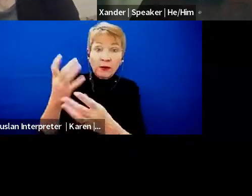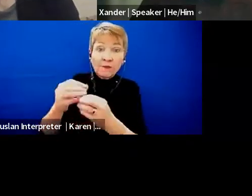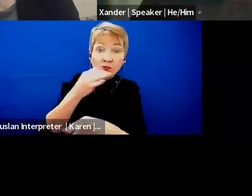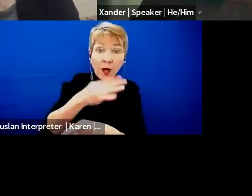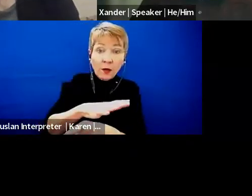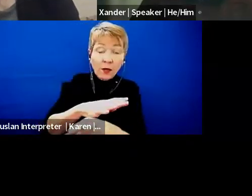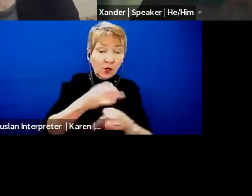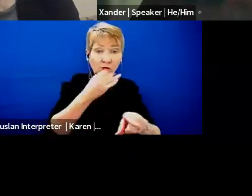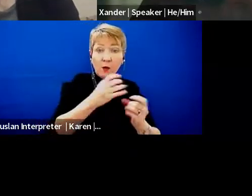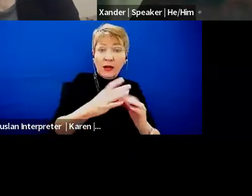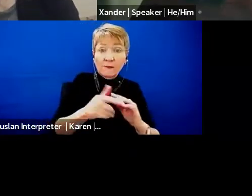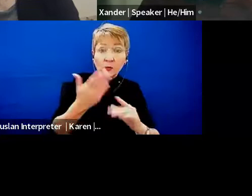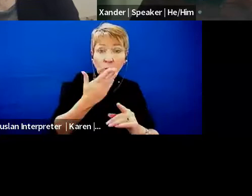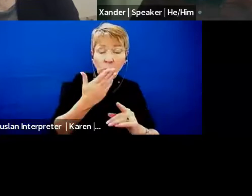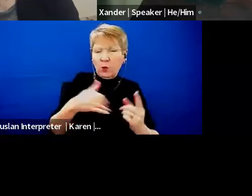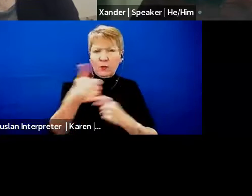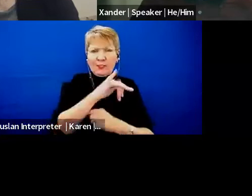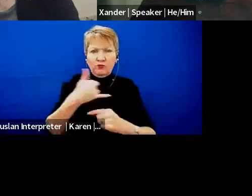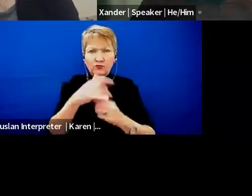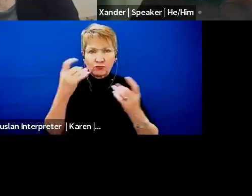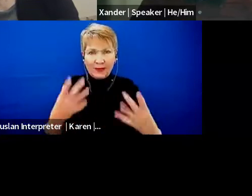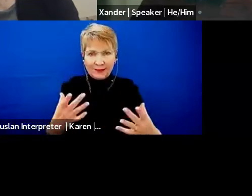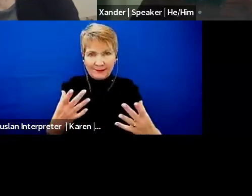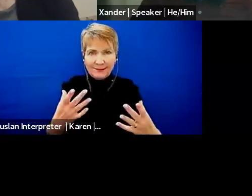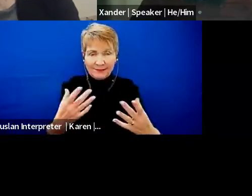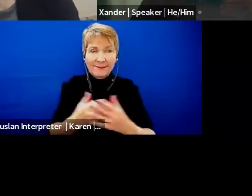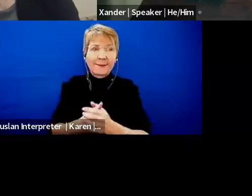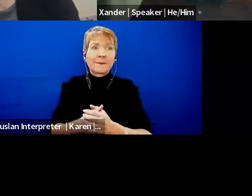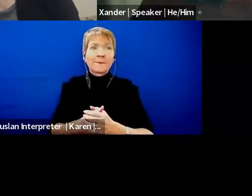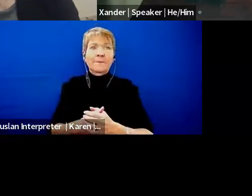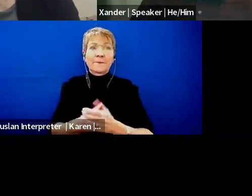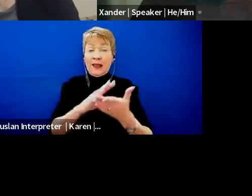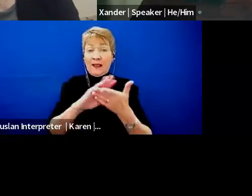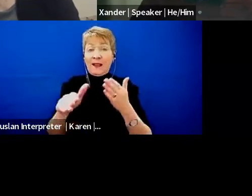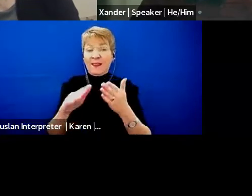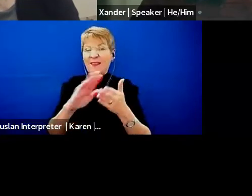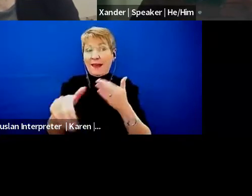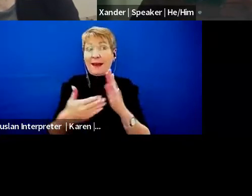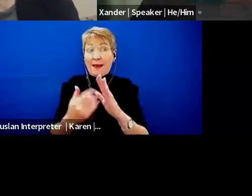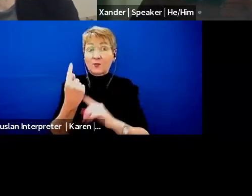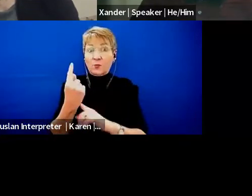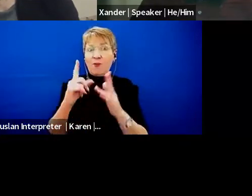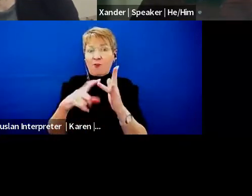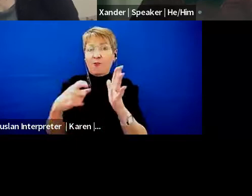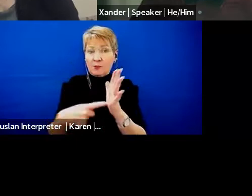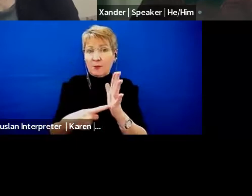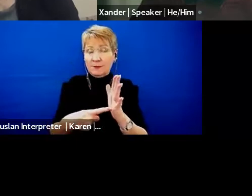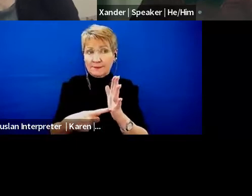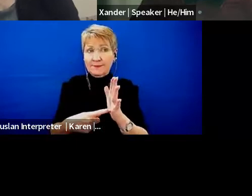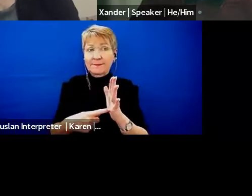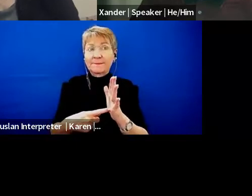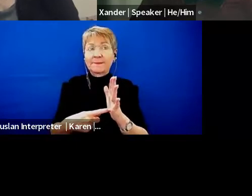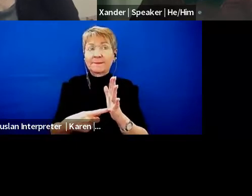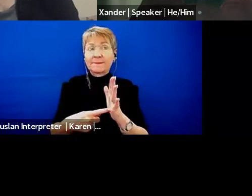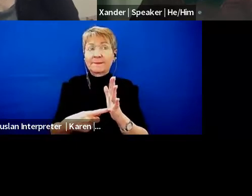it the child getting ready for school? And then finally, the last webinar that we will run in October will be looking at some